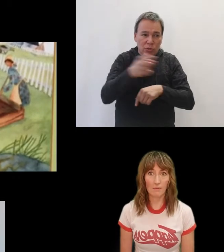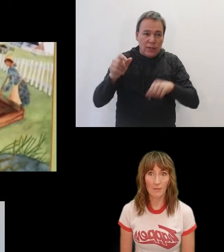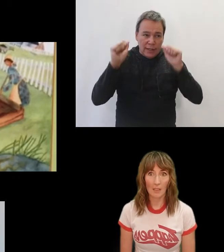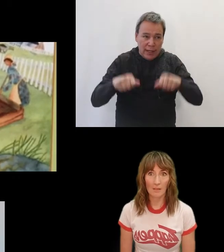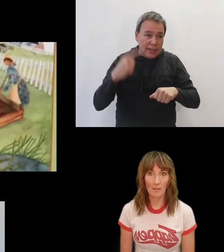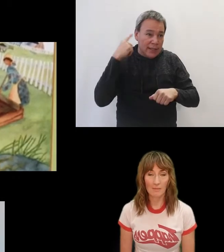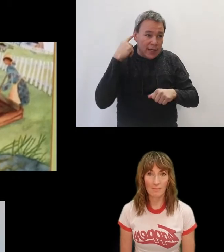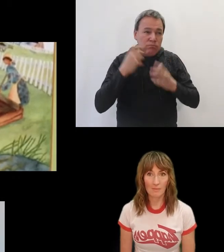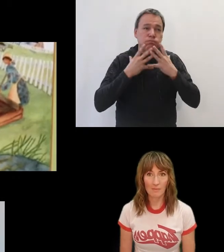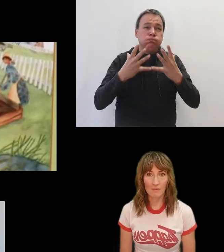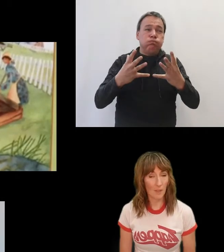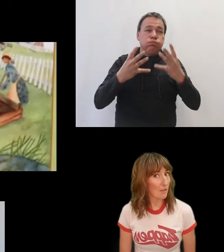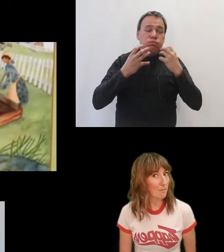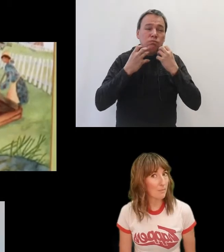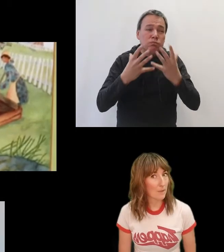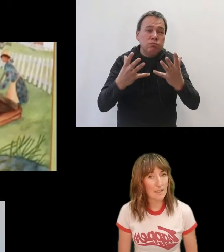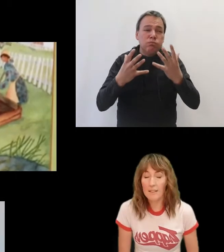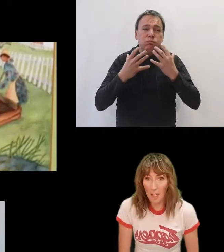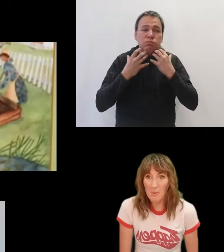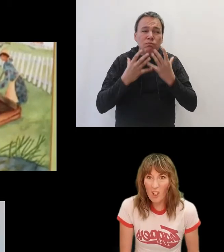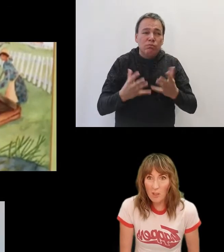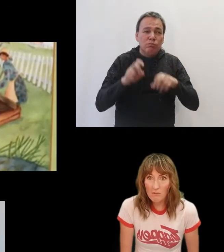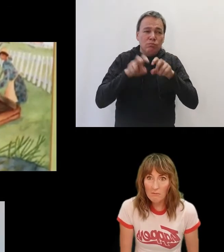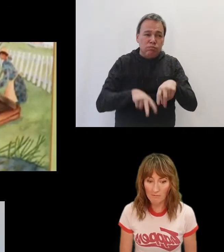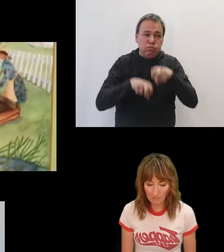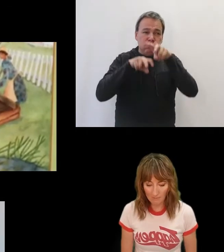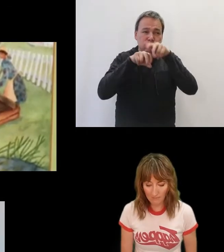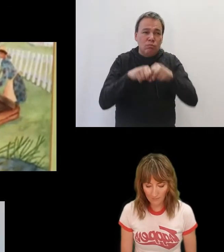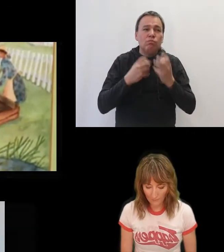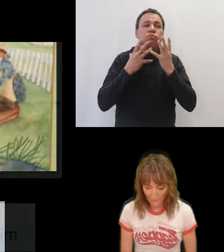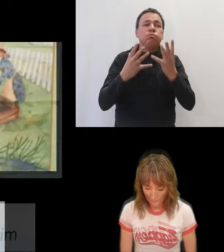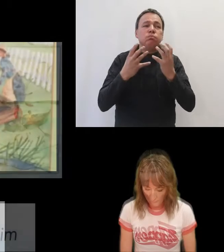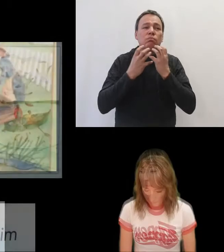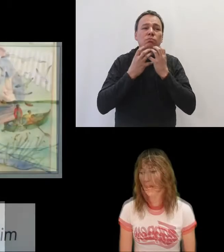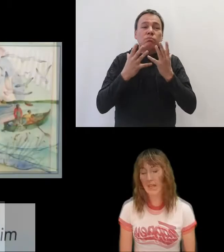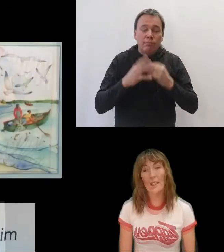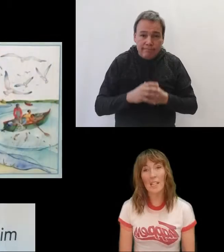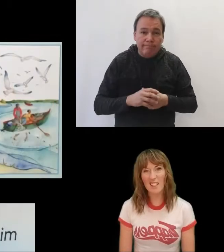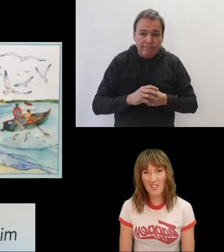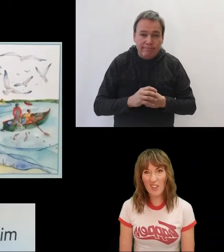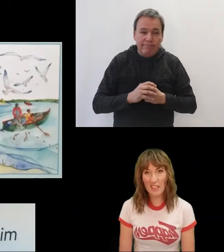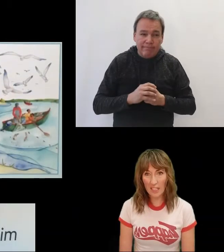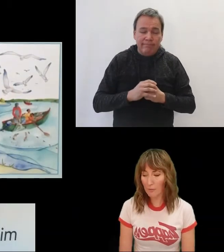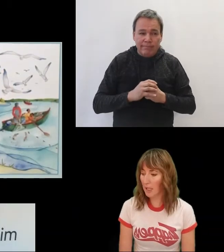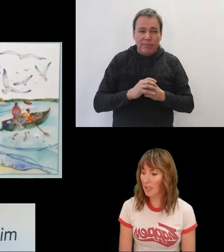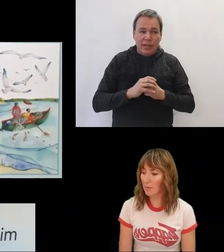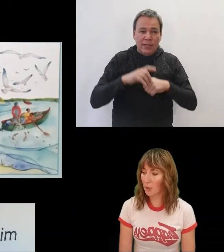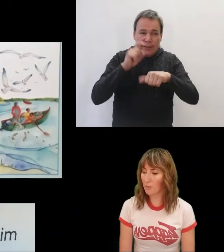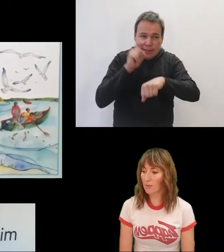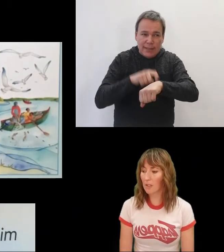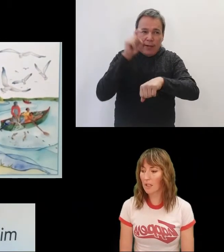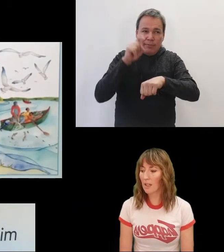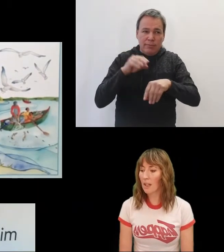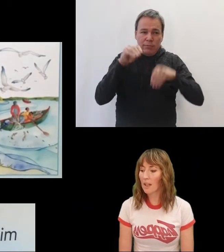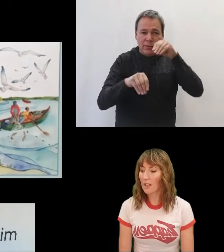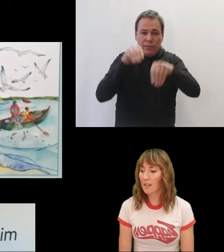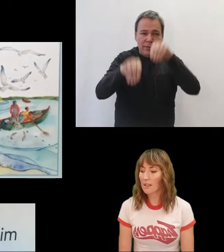Ribbit. Well, means it's time to garden. May is the leaf budding